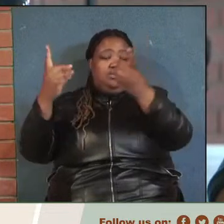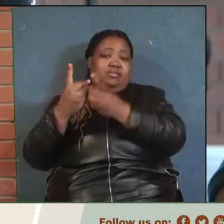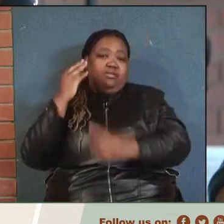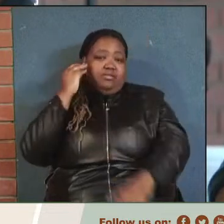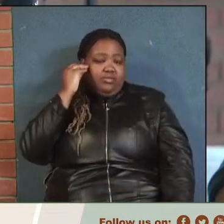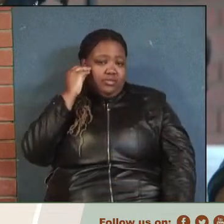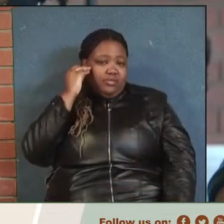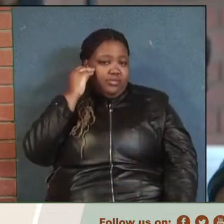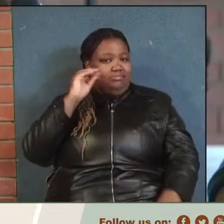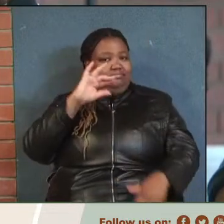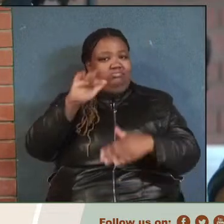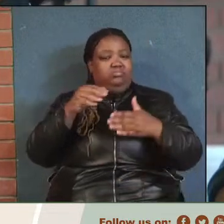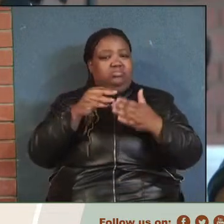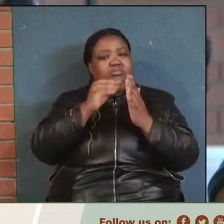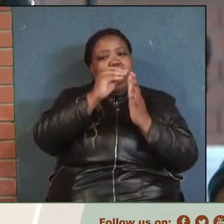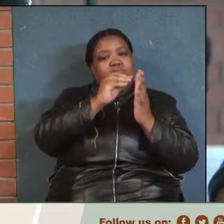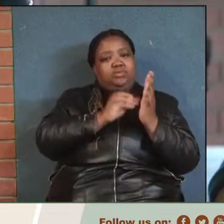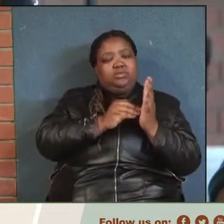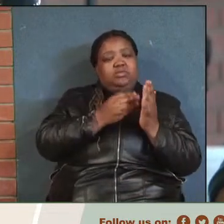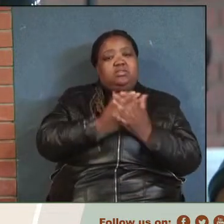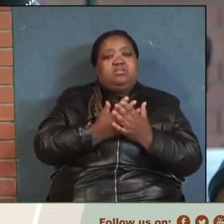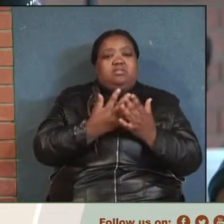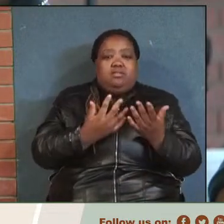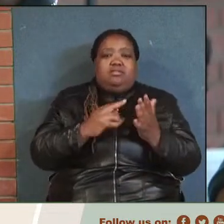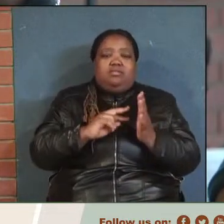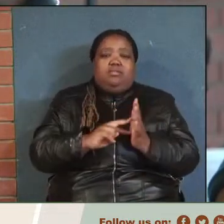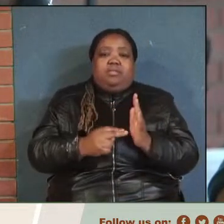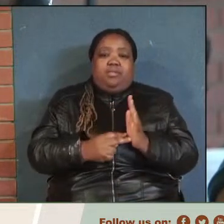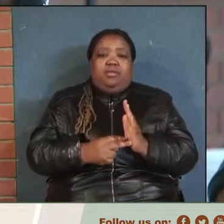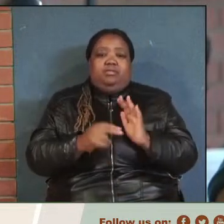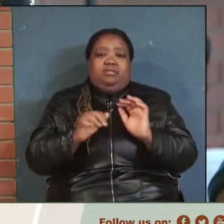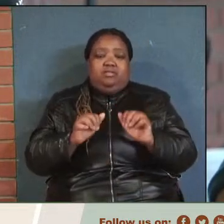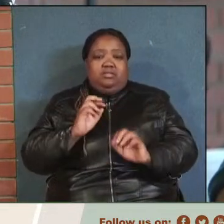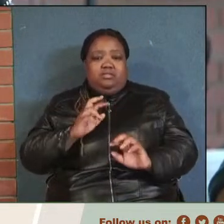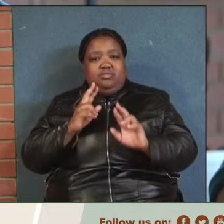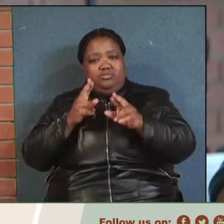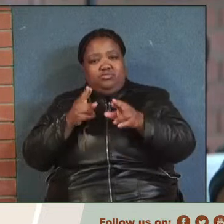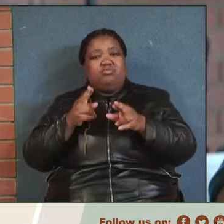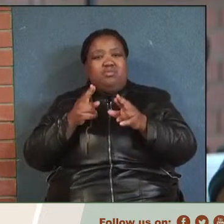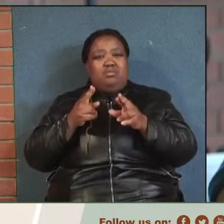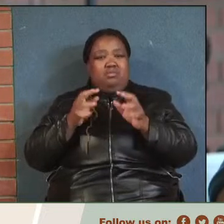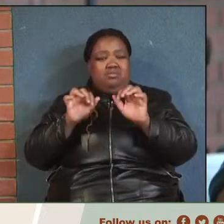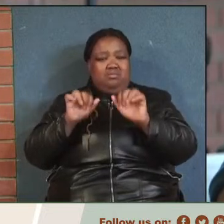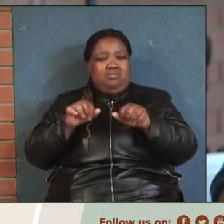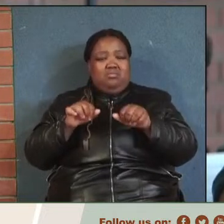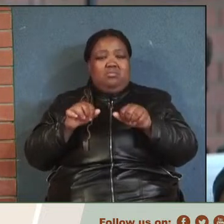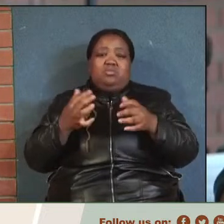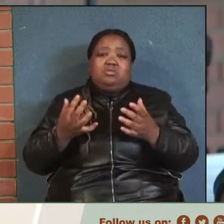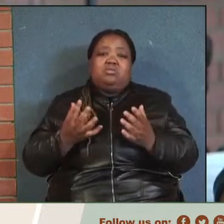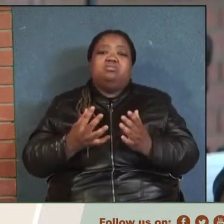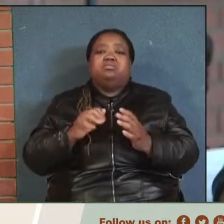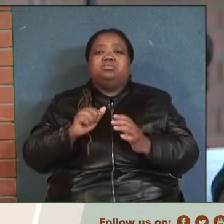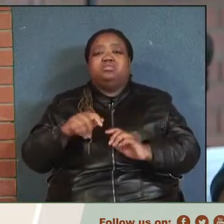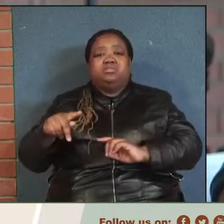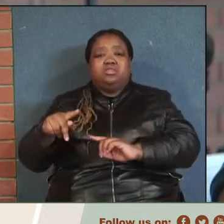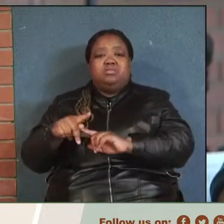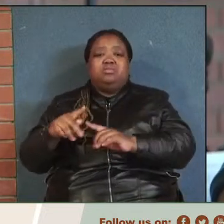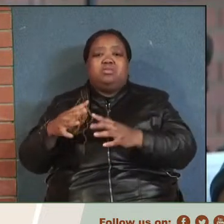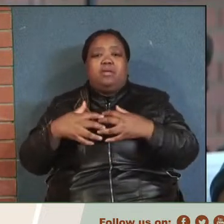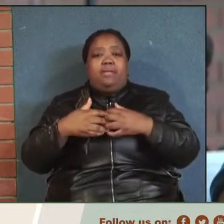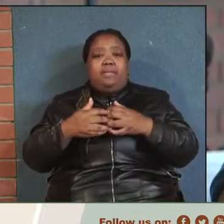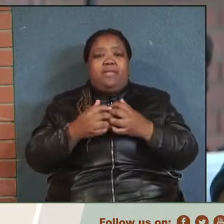a central repository for planning and reporting purposes. The application was designed to ensure that